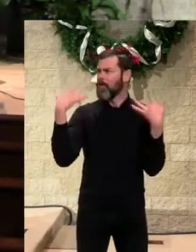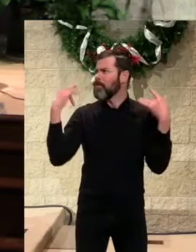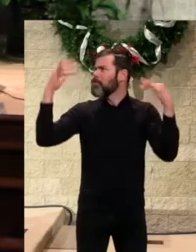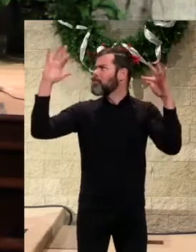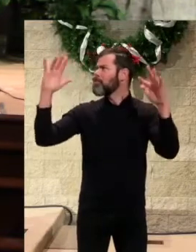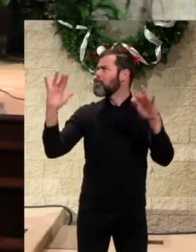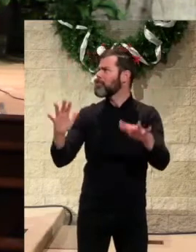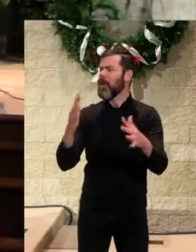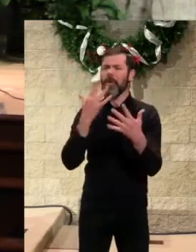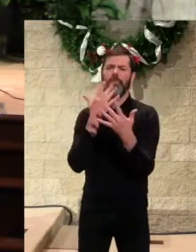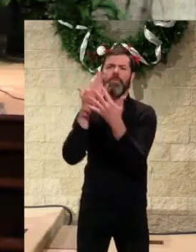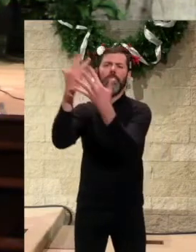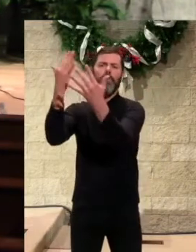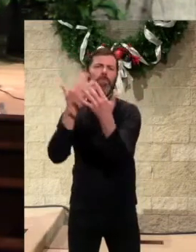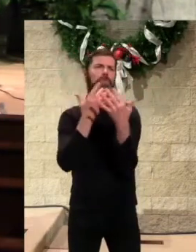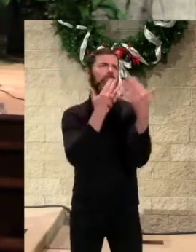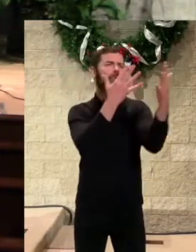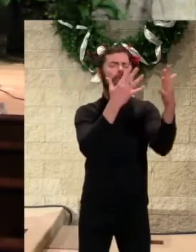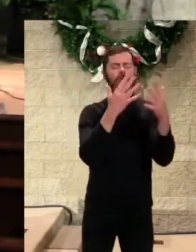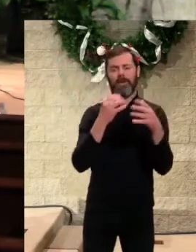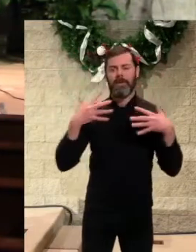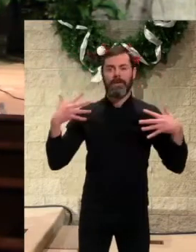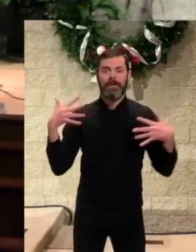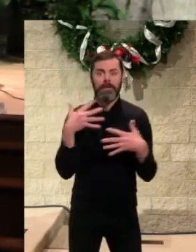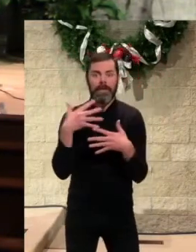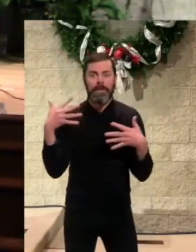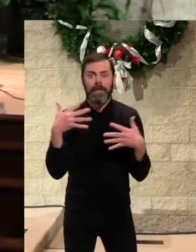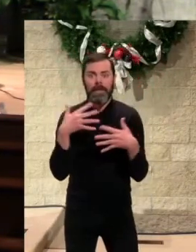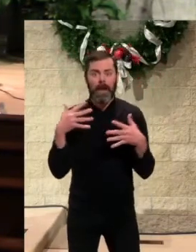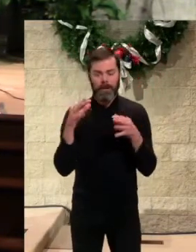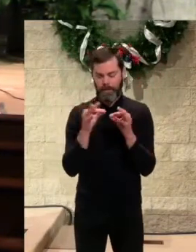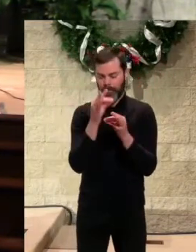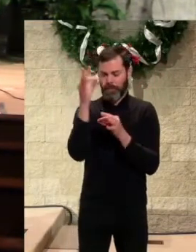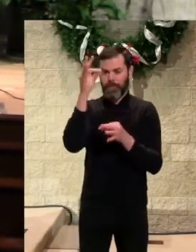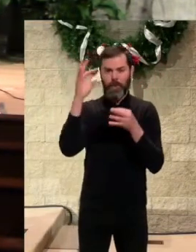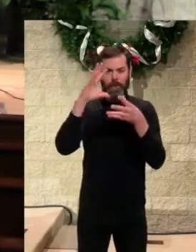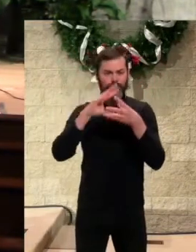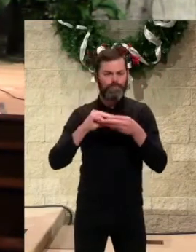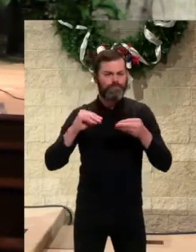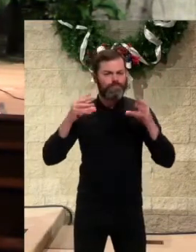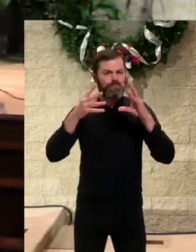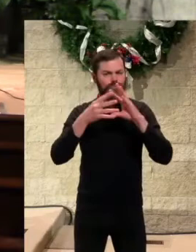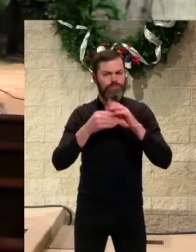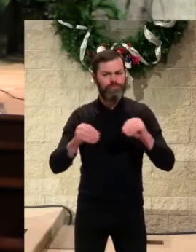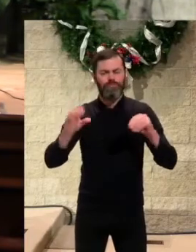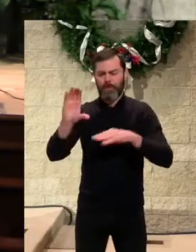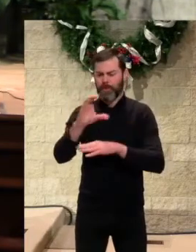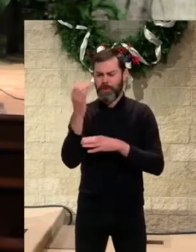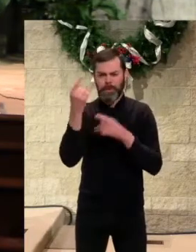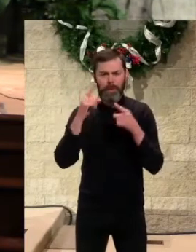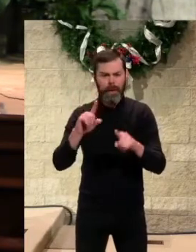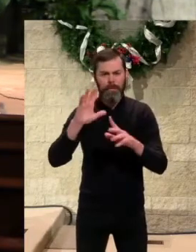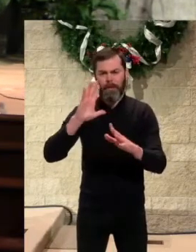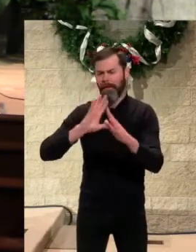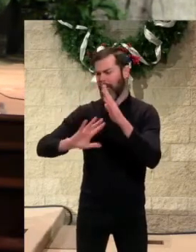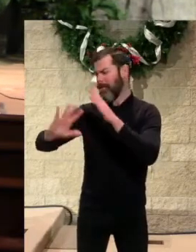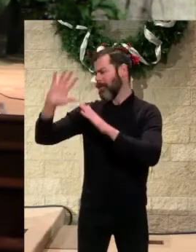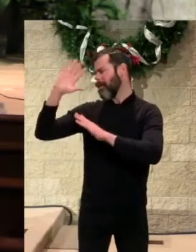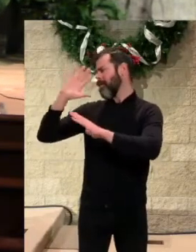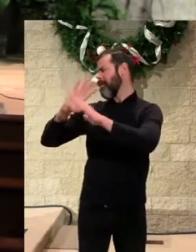snow. There'll be scary ghost stories and tales of the glories. Christmas is long, long